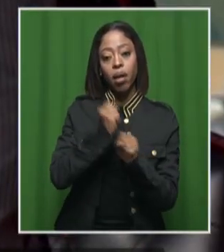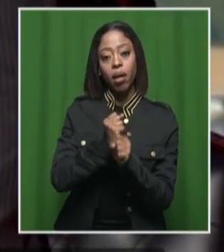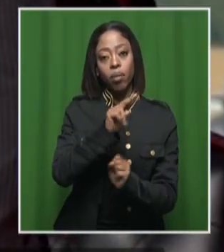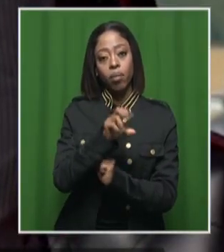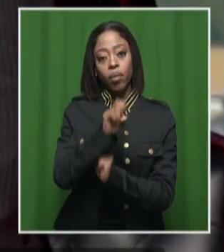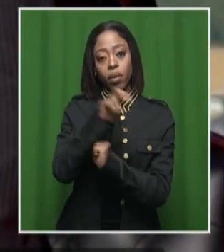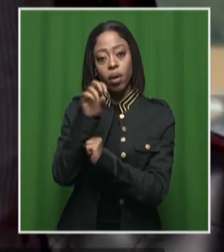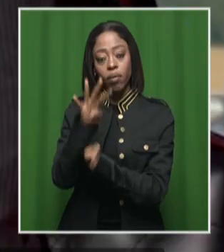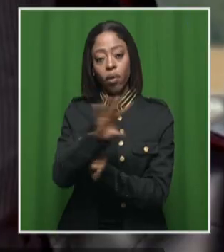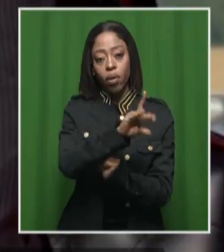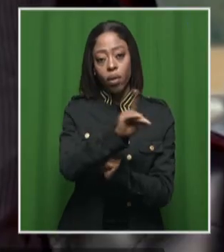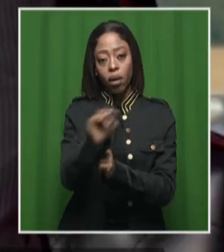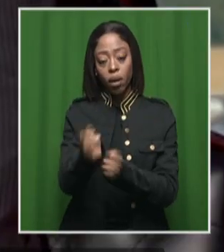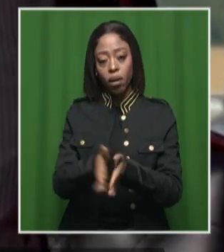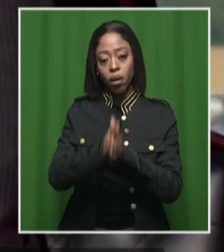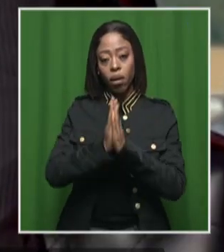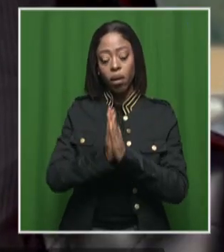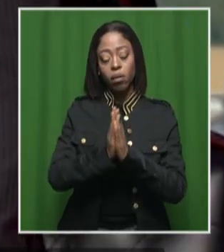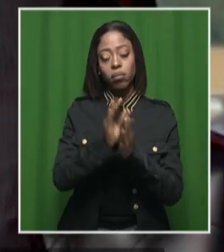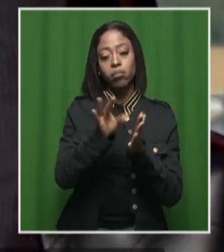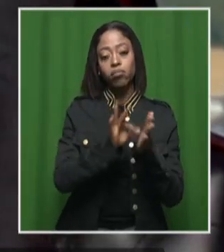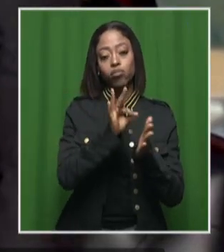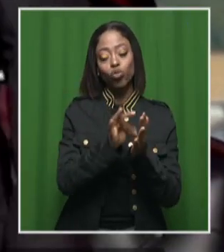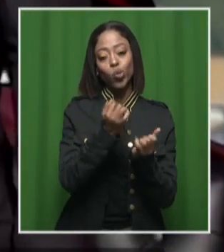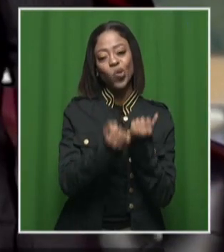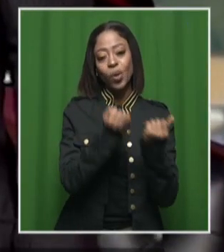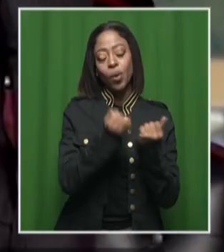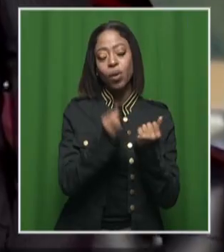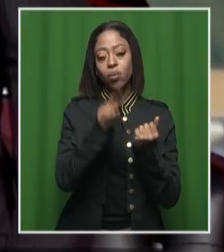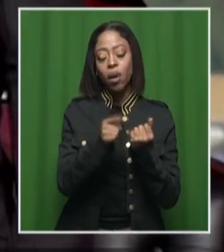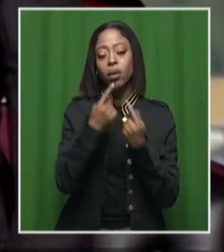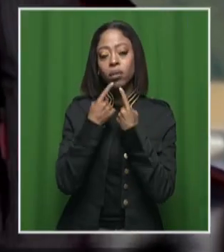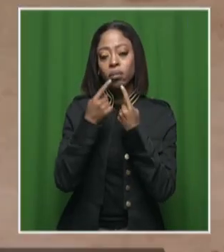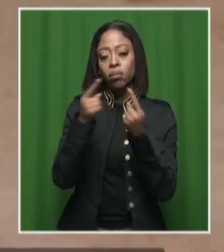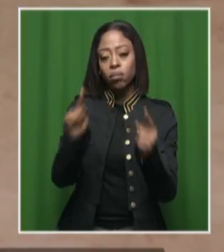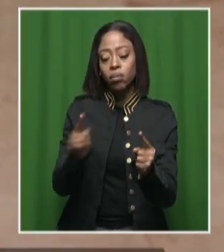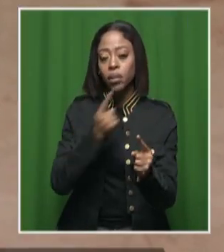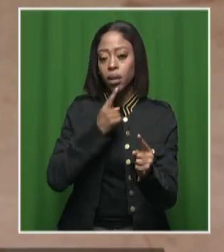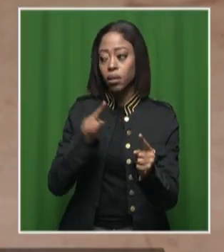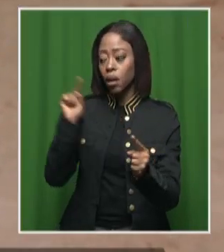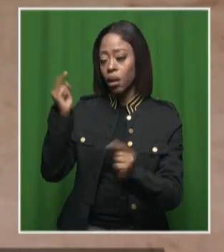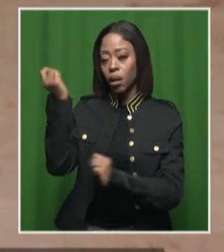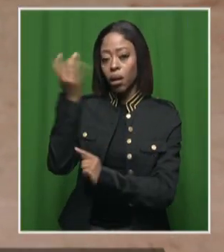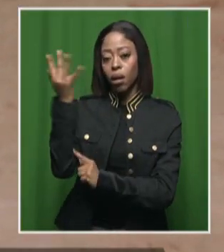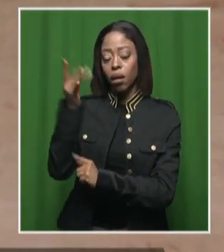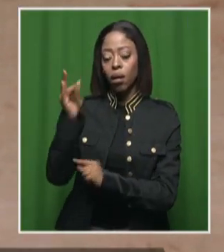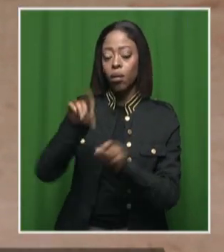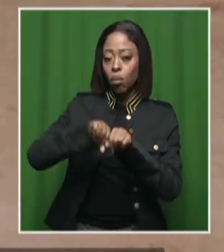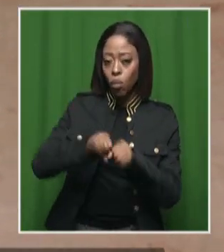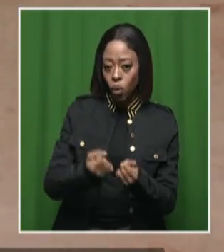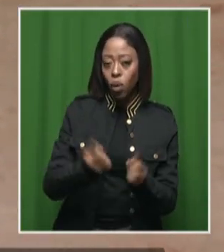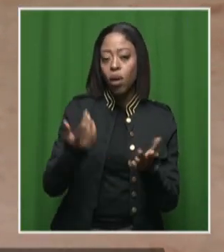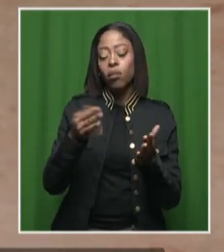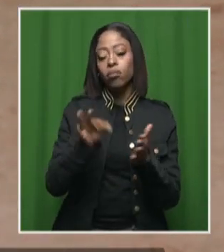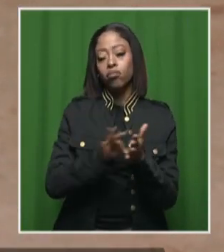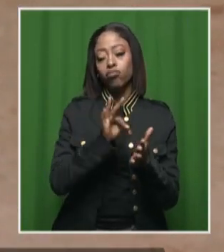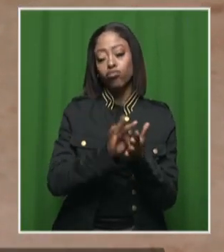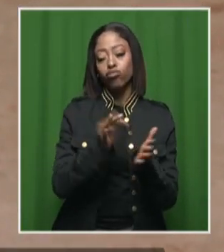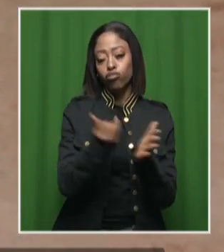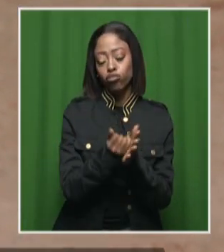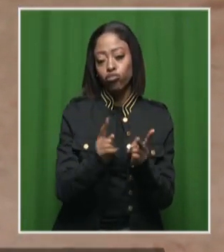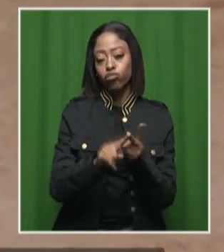the DA is asking the Electoral Court to declare that the president's address violated sections of the Electoral Act